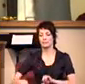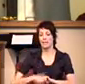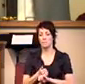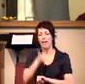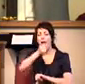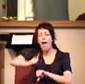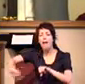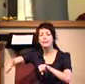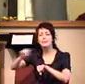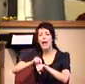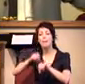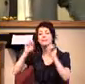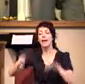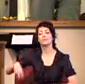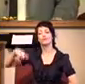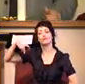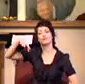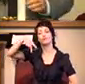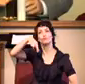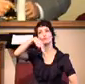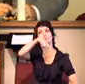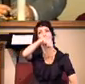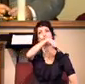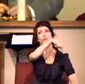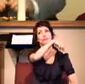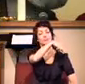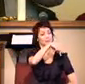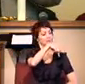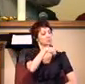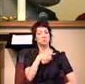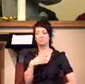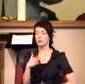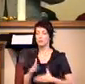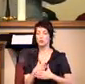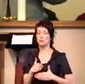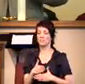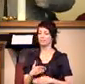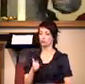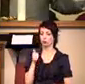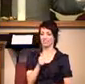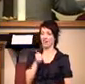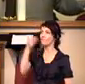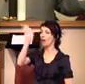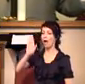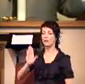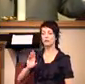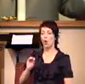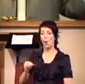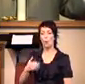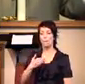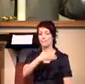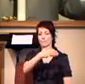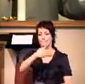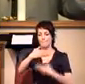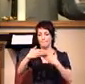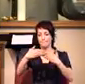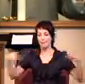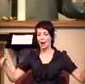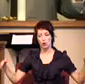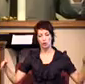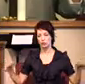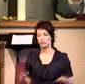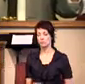over there and partake just between you and God. You see, we want no barriers here for